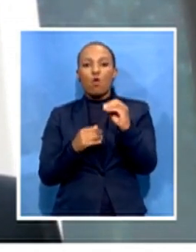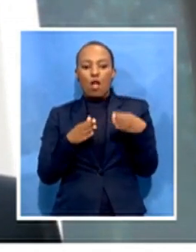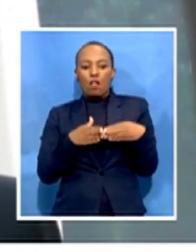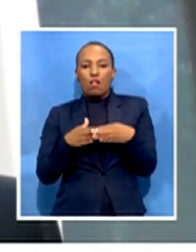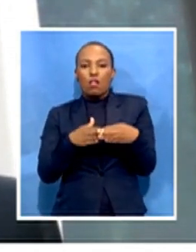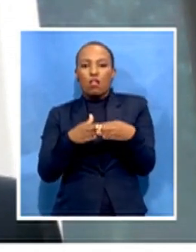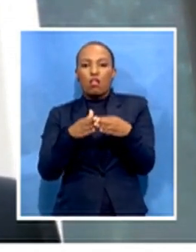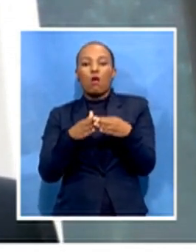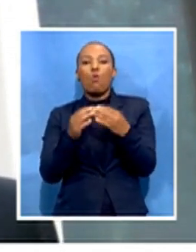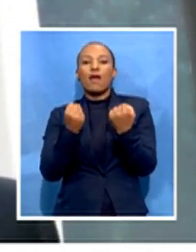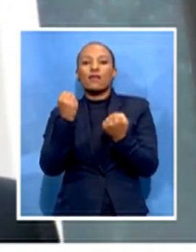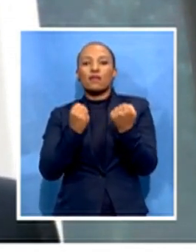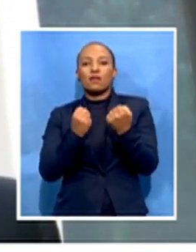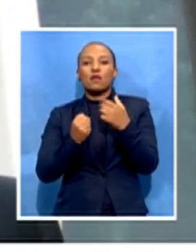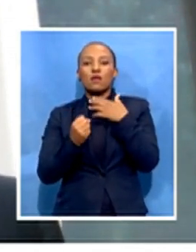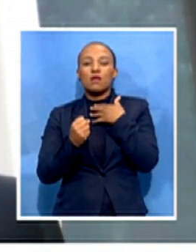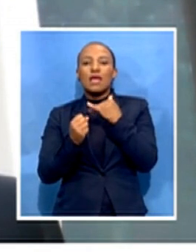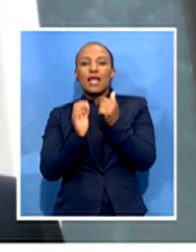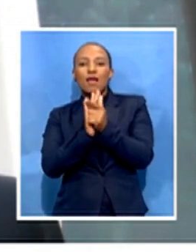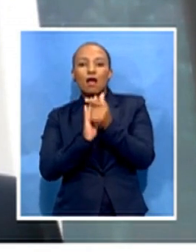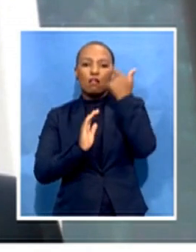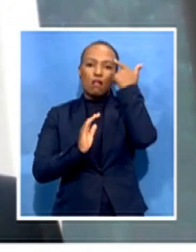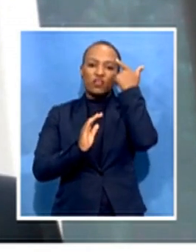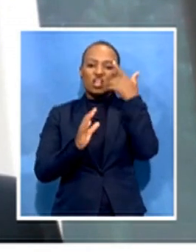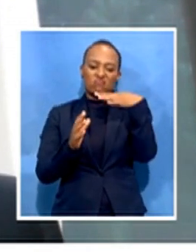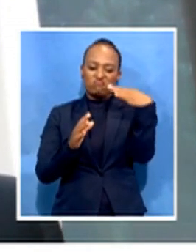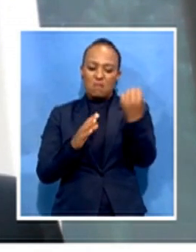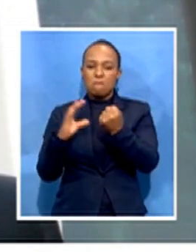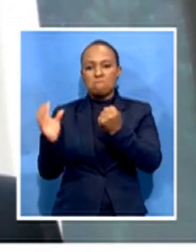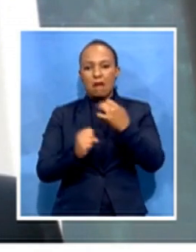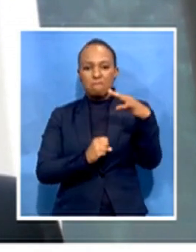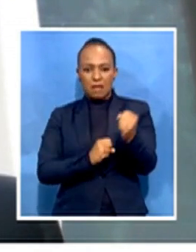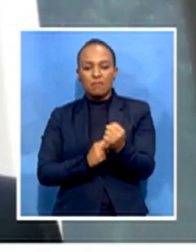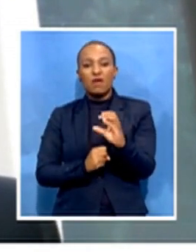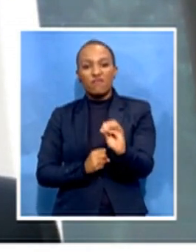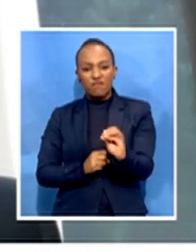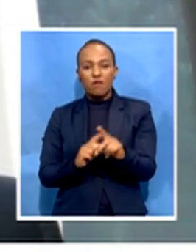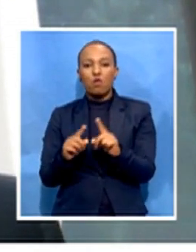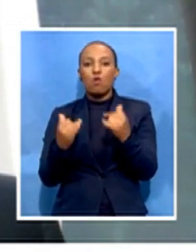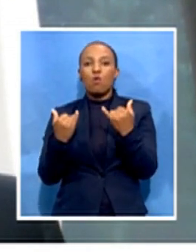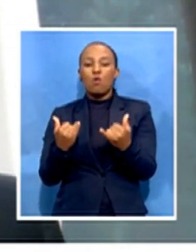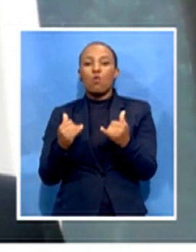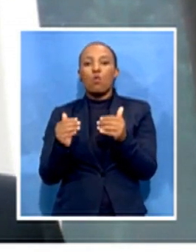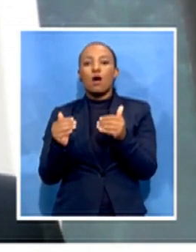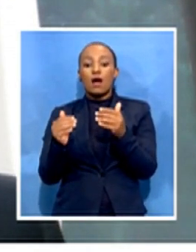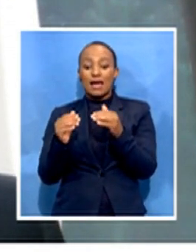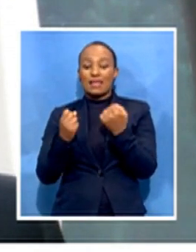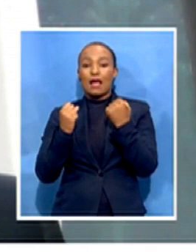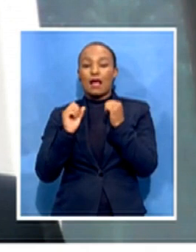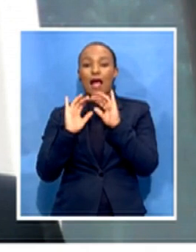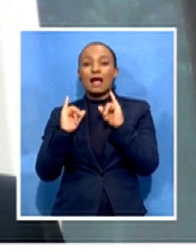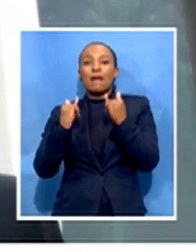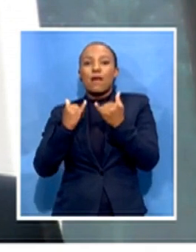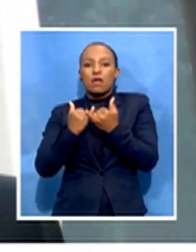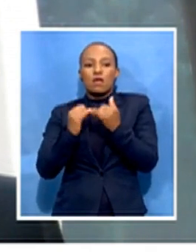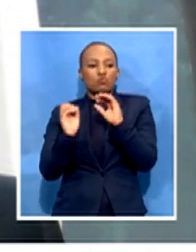off by saying that we cover the entire value chain, because then the logistics companies now also become affected, because stock gets